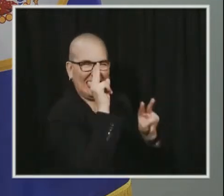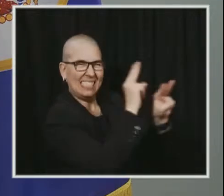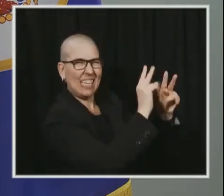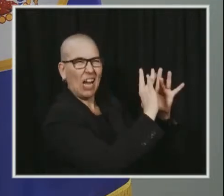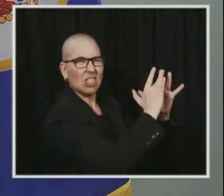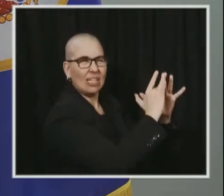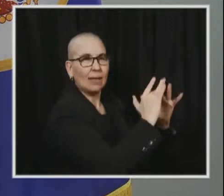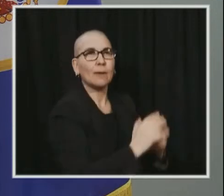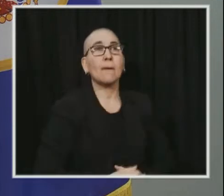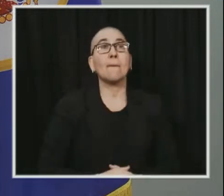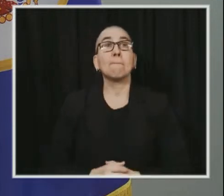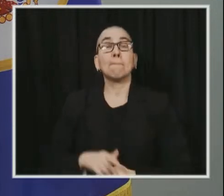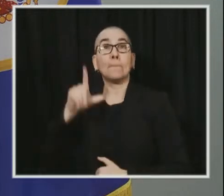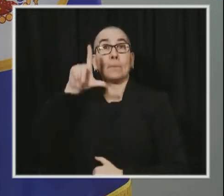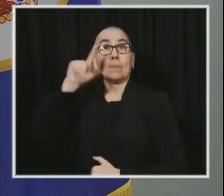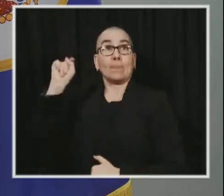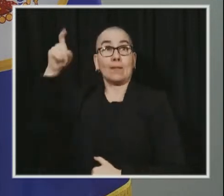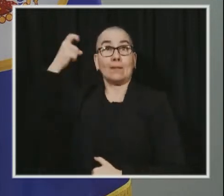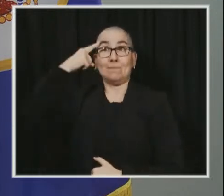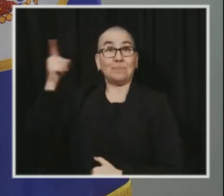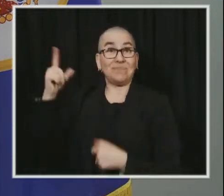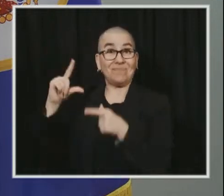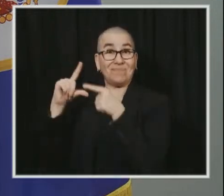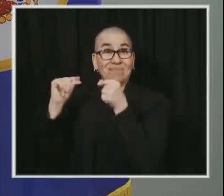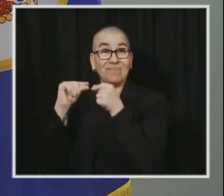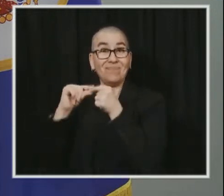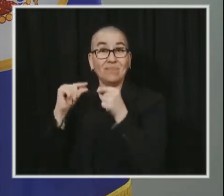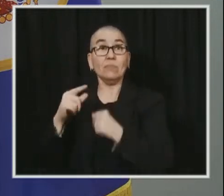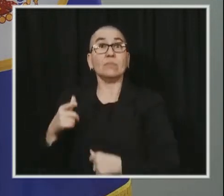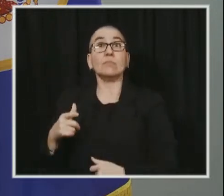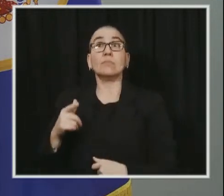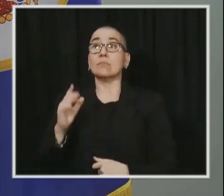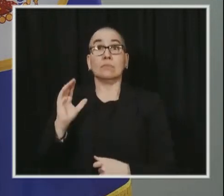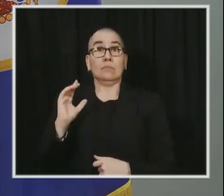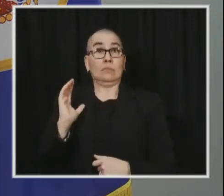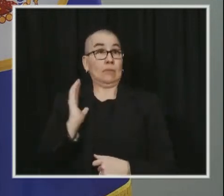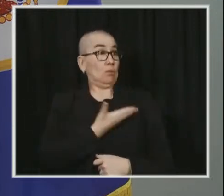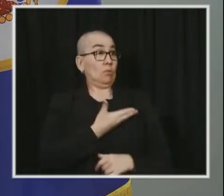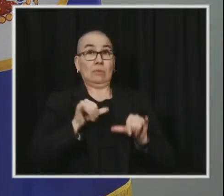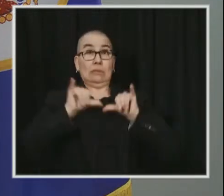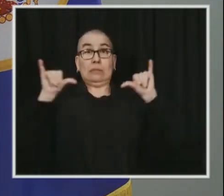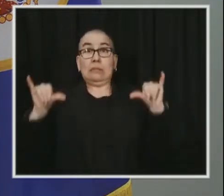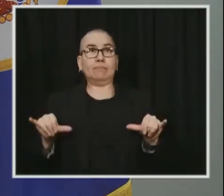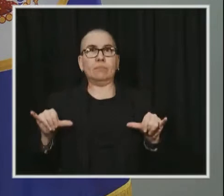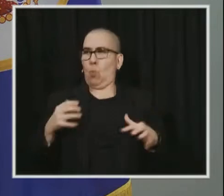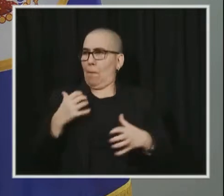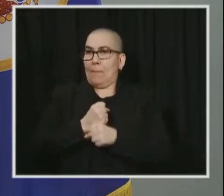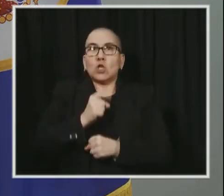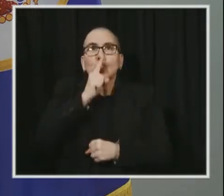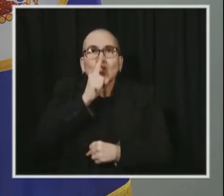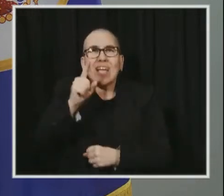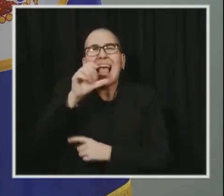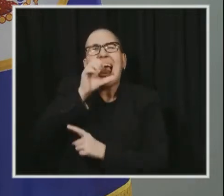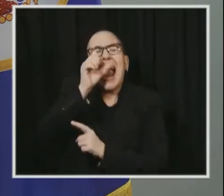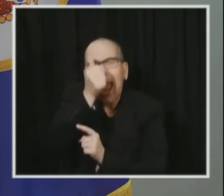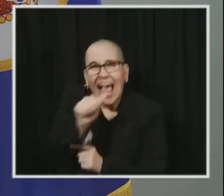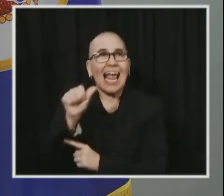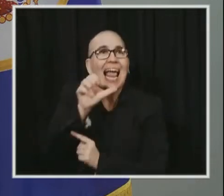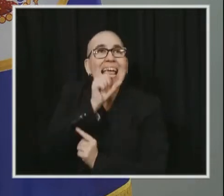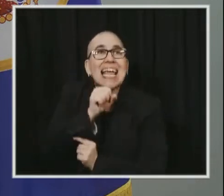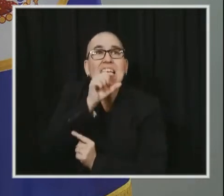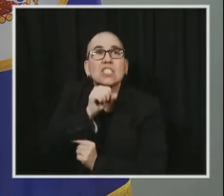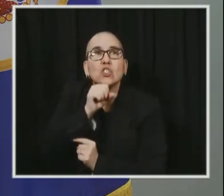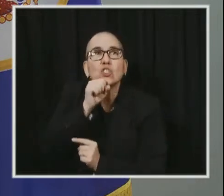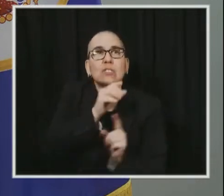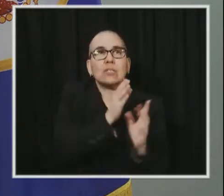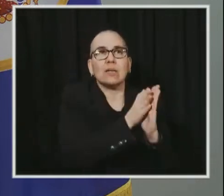we've also focused in our system consortium on making sure that our elderly patients from communities of color are